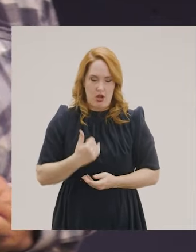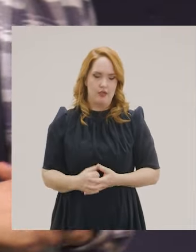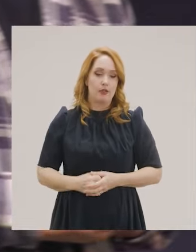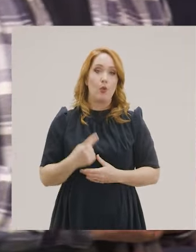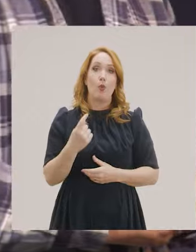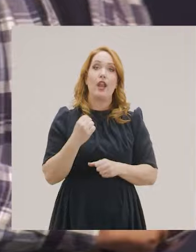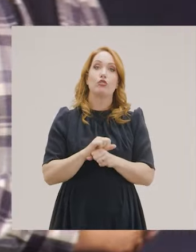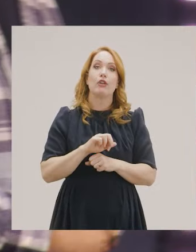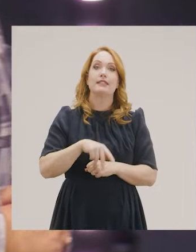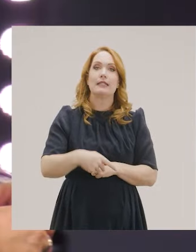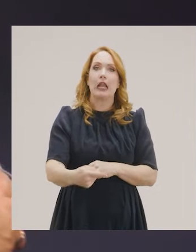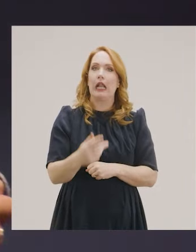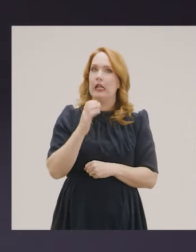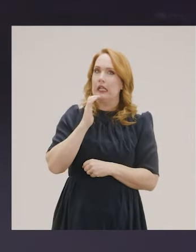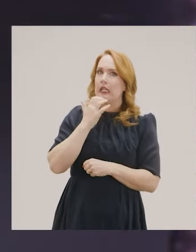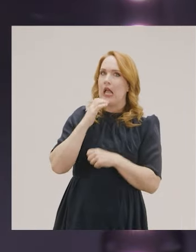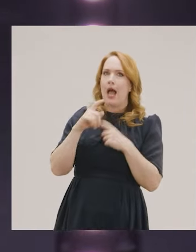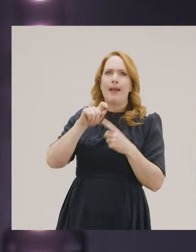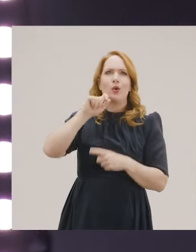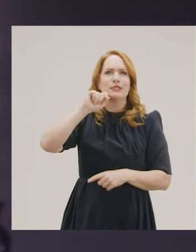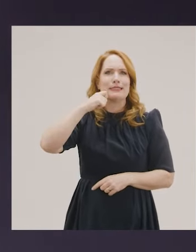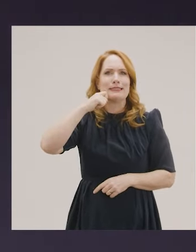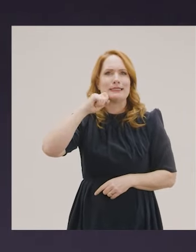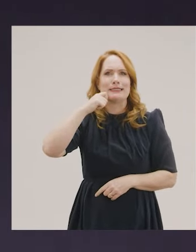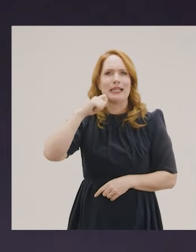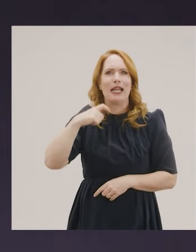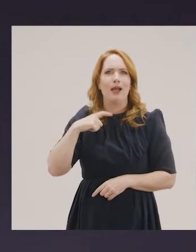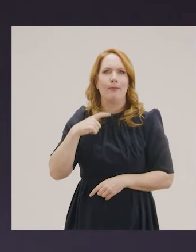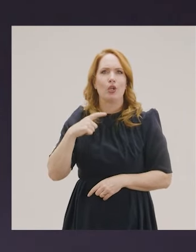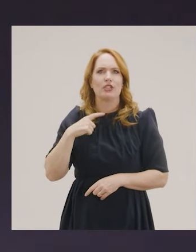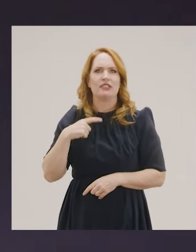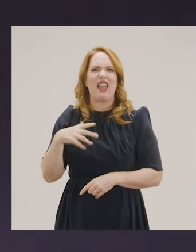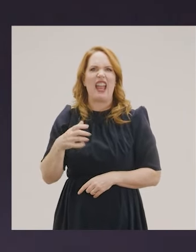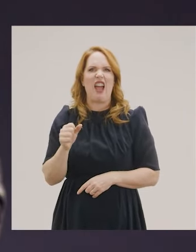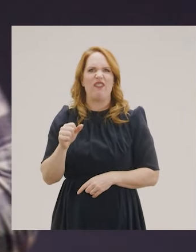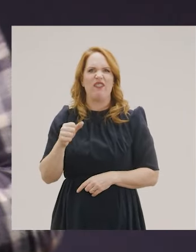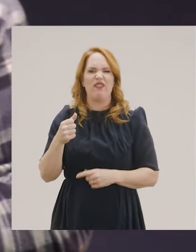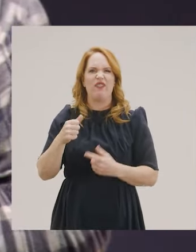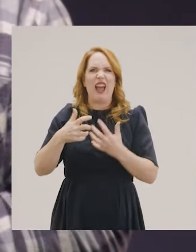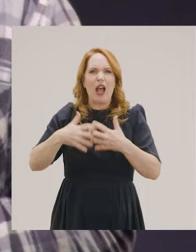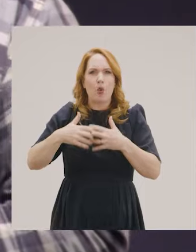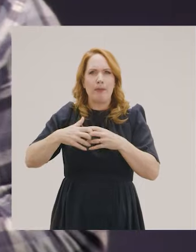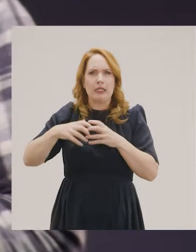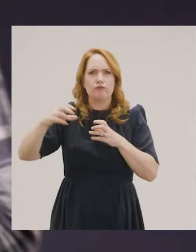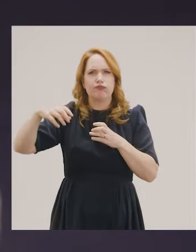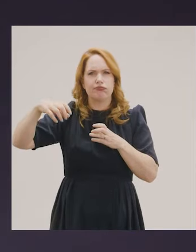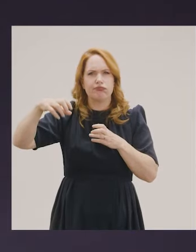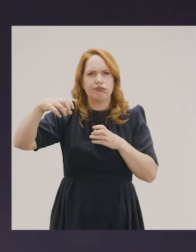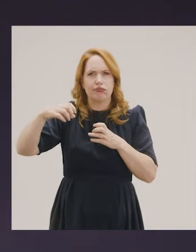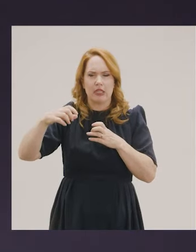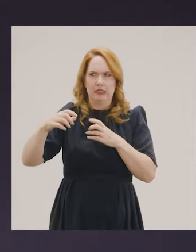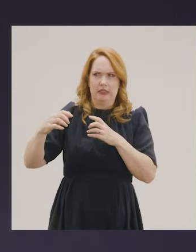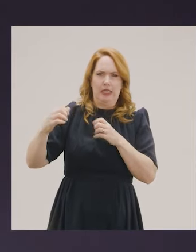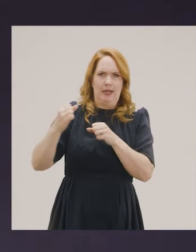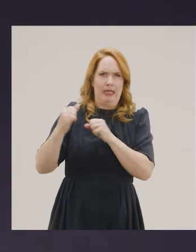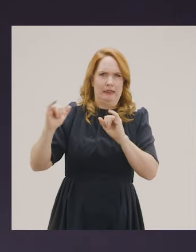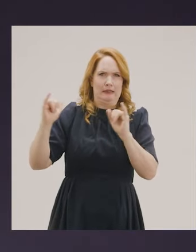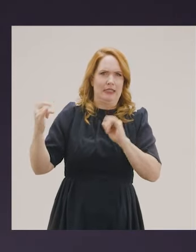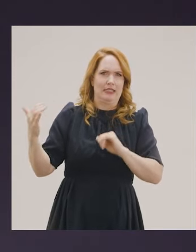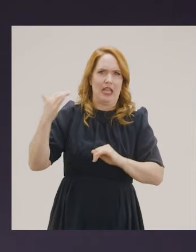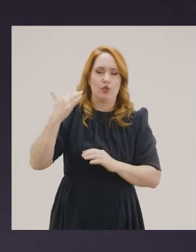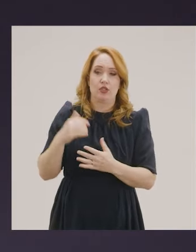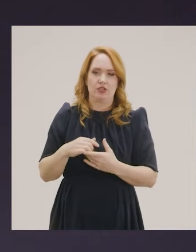grandson who was here earlier this morning and he's frightened of going to the dental nurse because they put buzzy things into your mouth and he doesn't like the buzzy things. So I